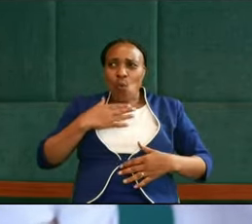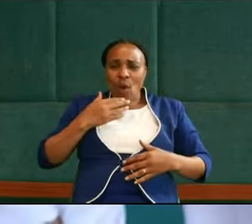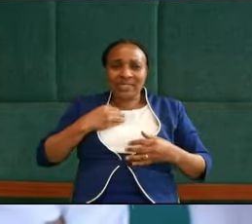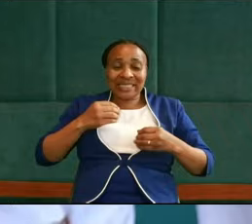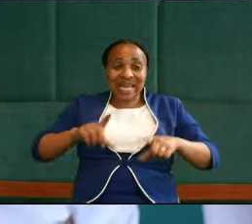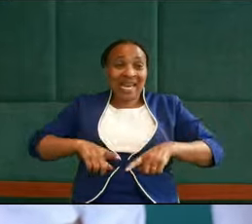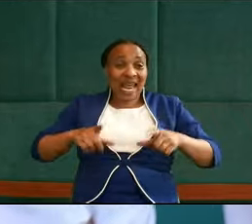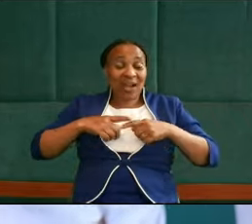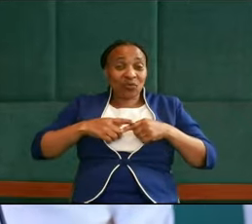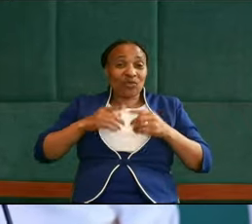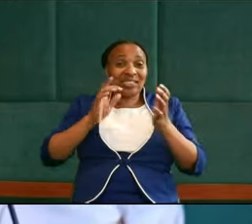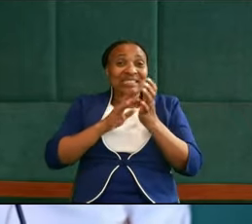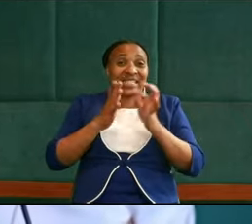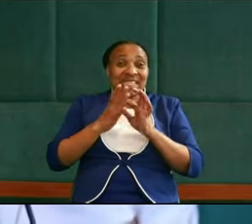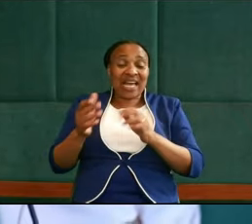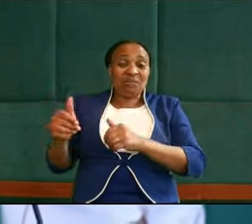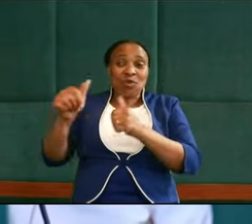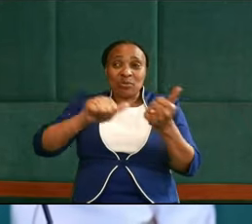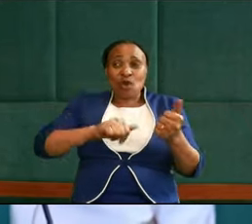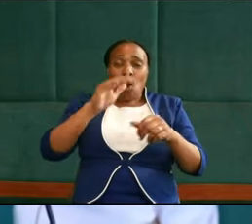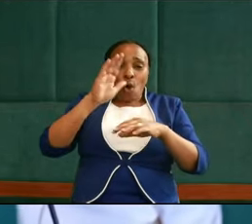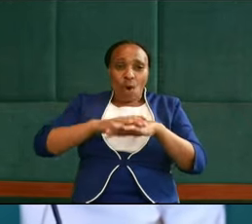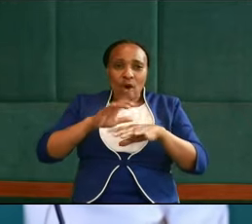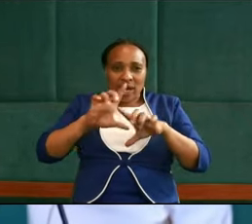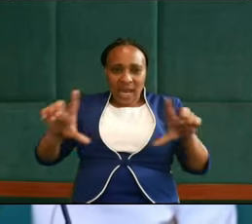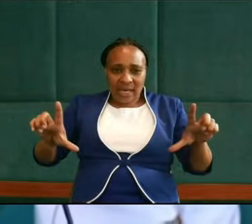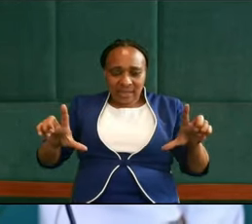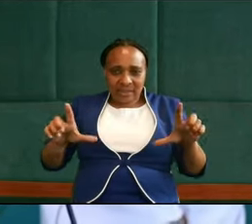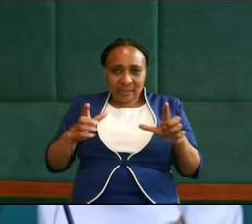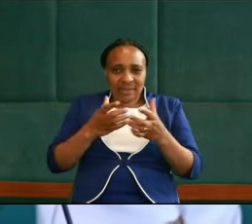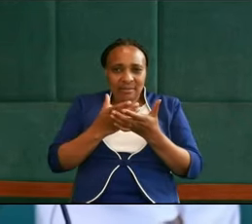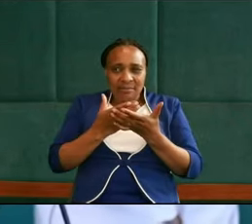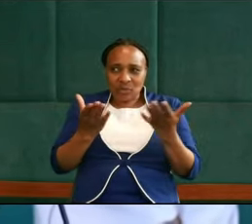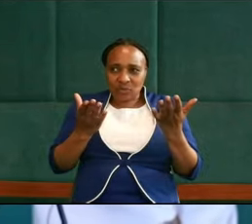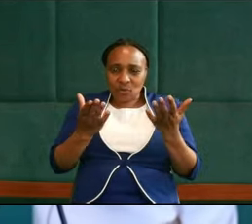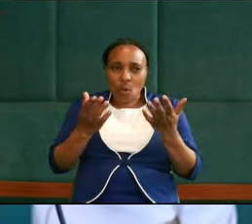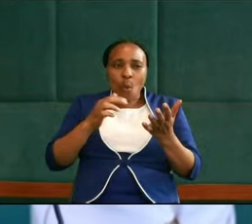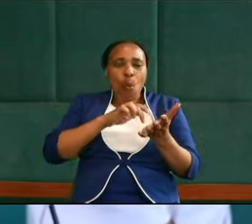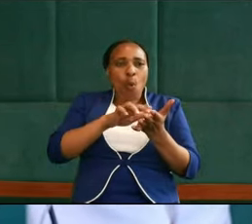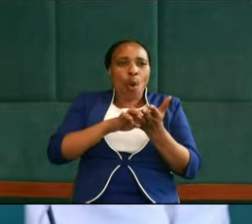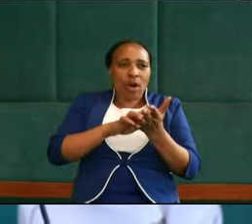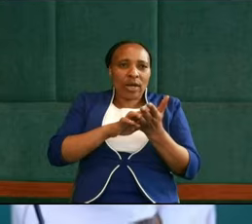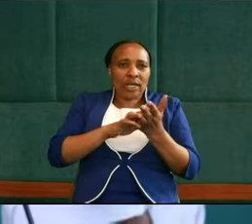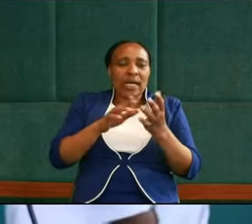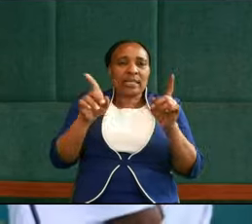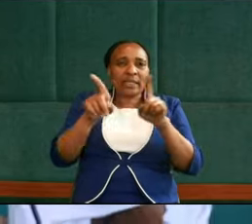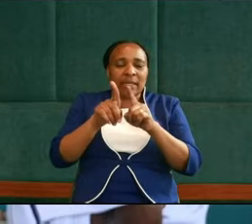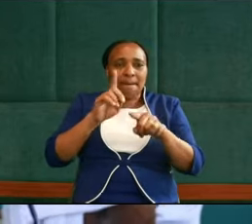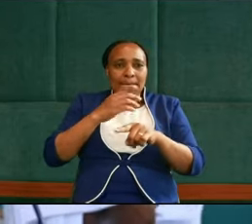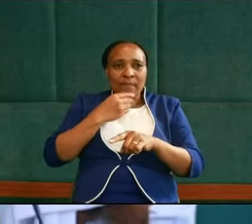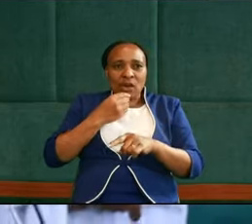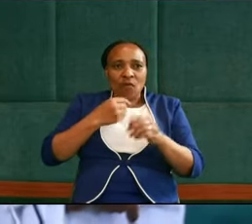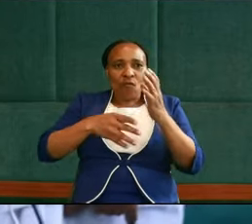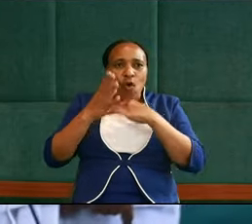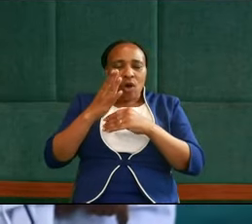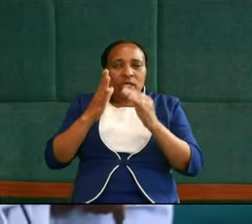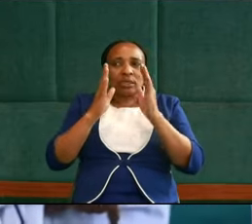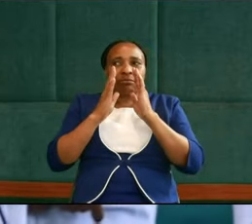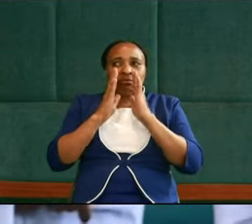to Jesus and be baptized, both online and in person, you can still walk as the man of God prays for us.